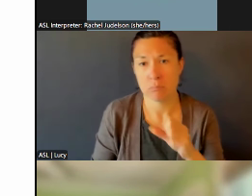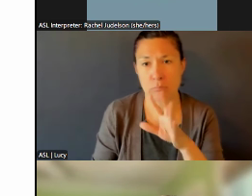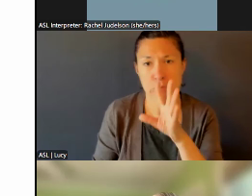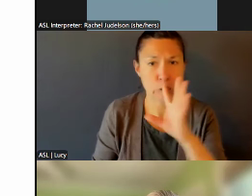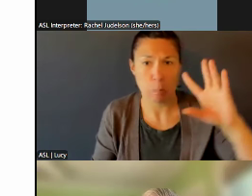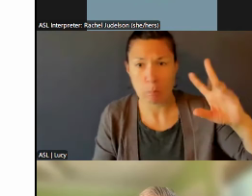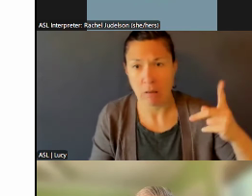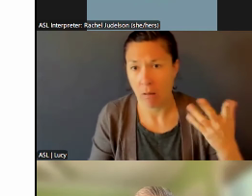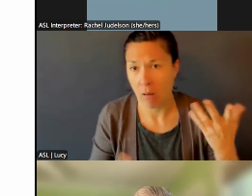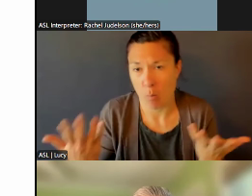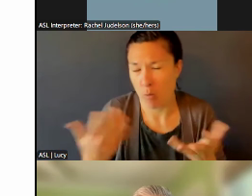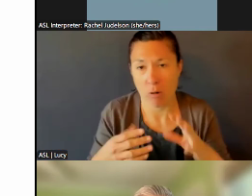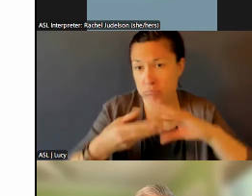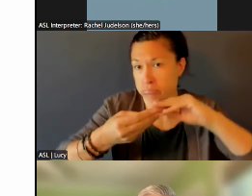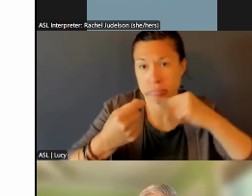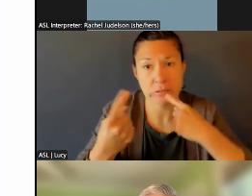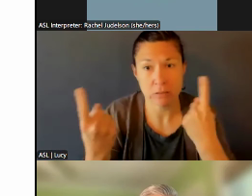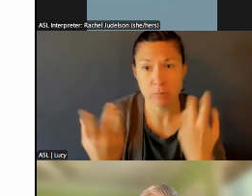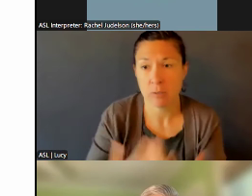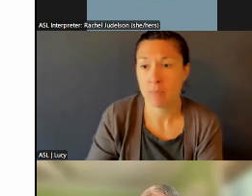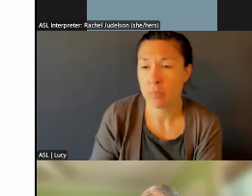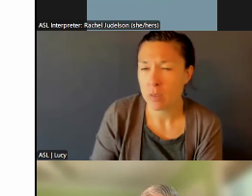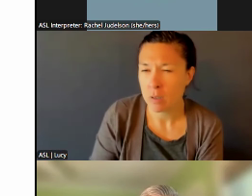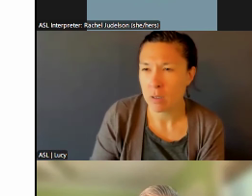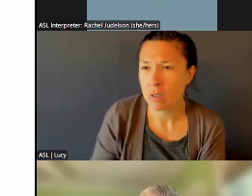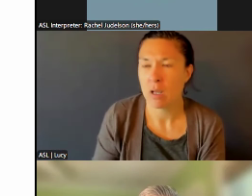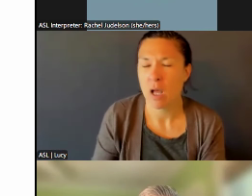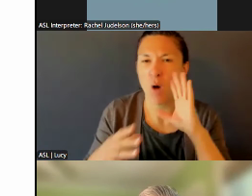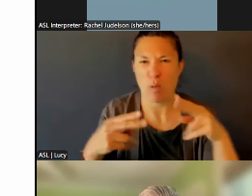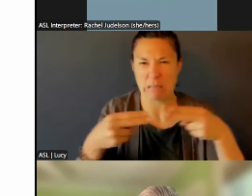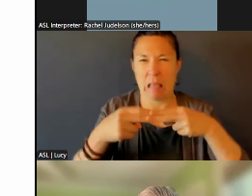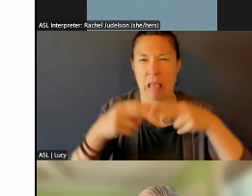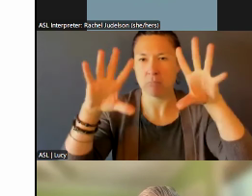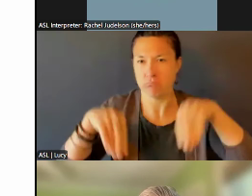Oh yeah, so sorry, let me stop sharing.